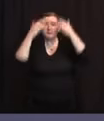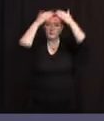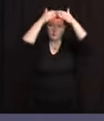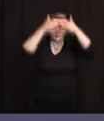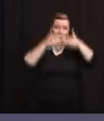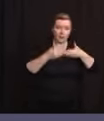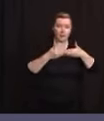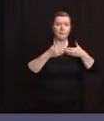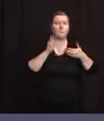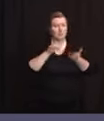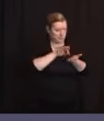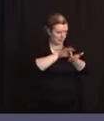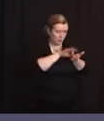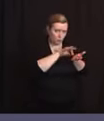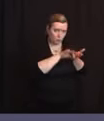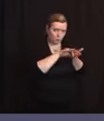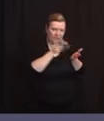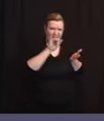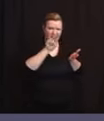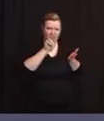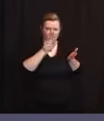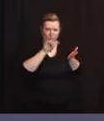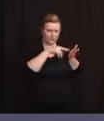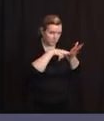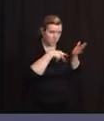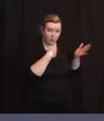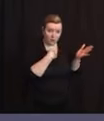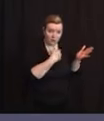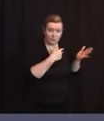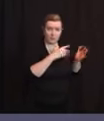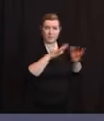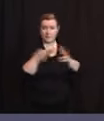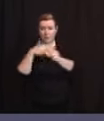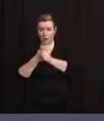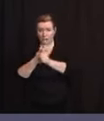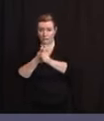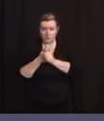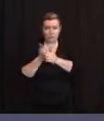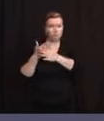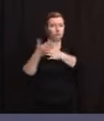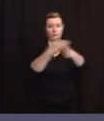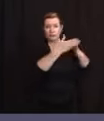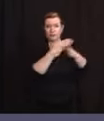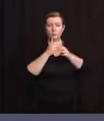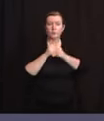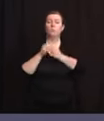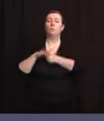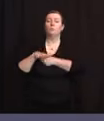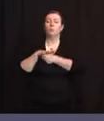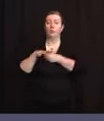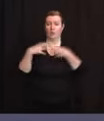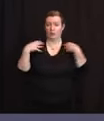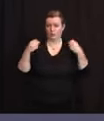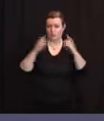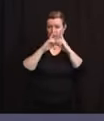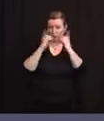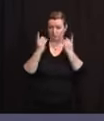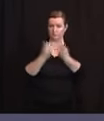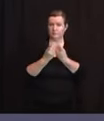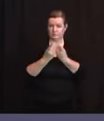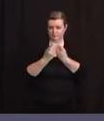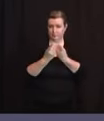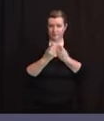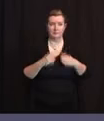supplies with their local health department. We implemented universal masking before the